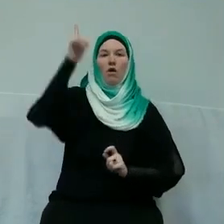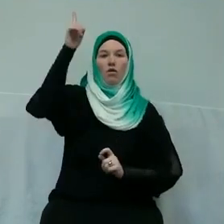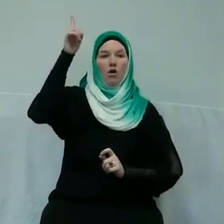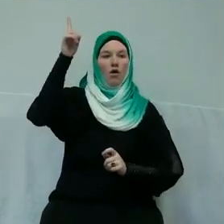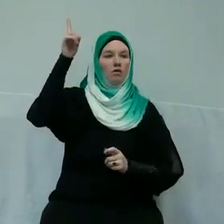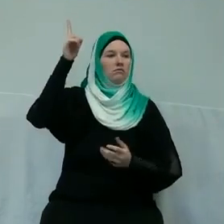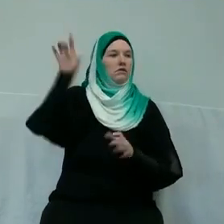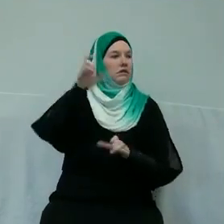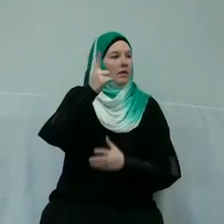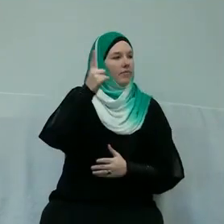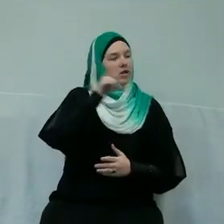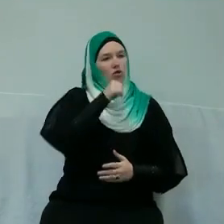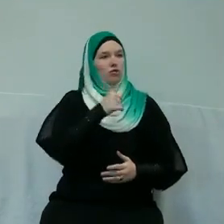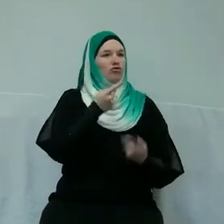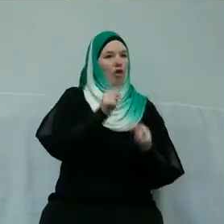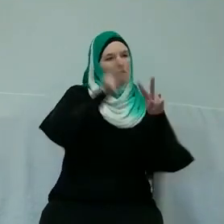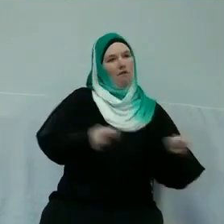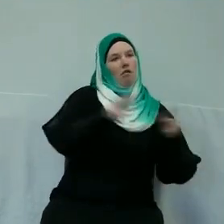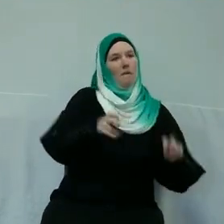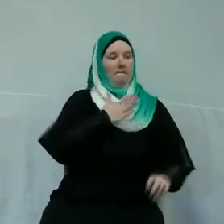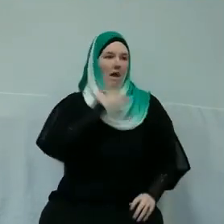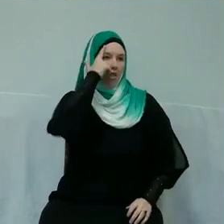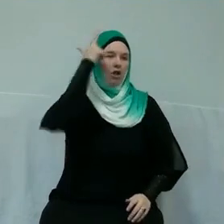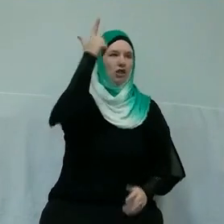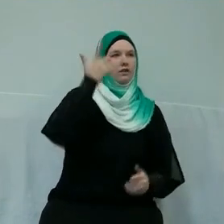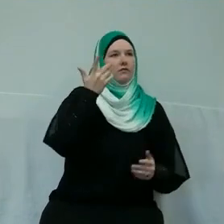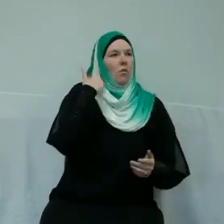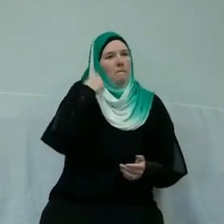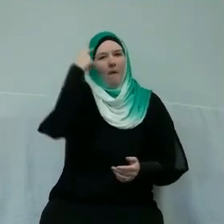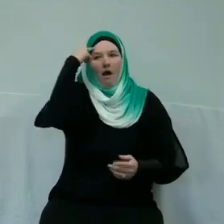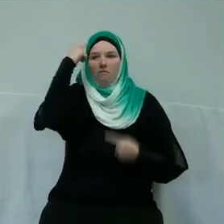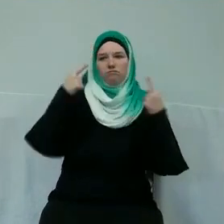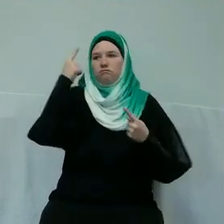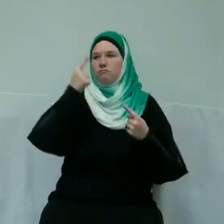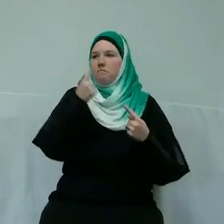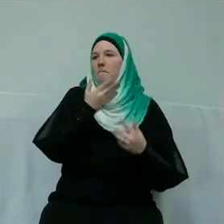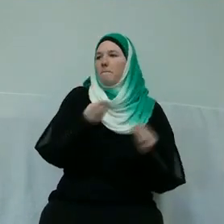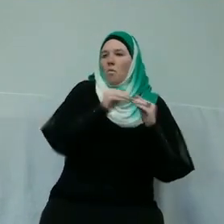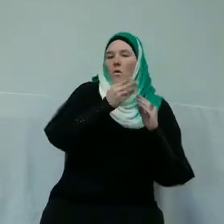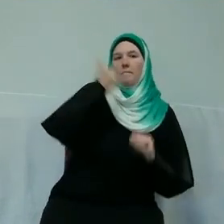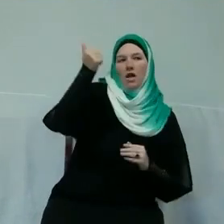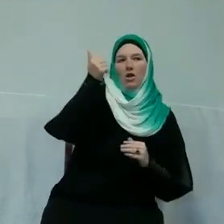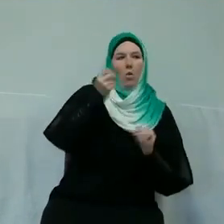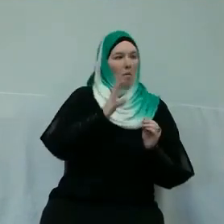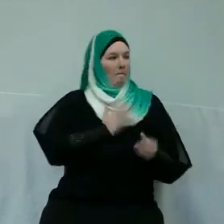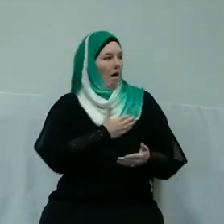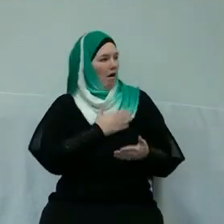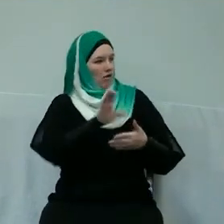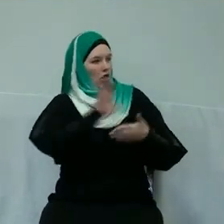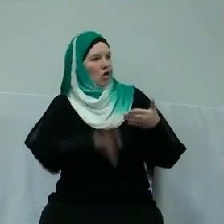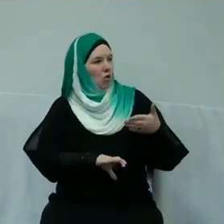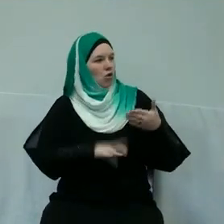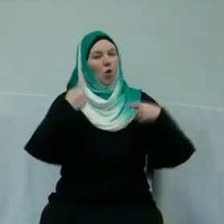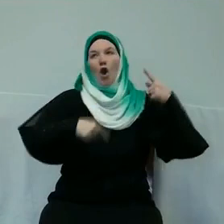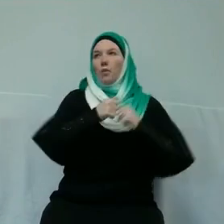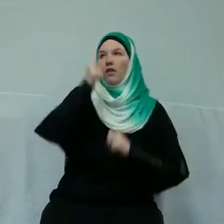Allah gives you. Don't advance your logic or your conclusion or use it to argue with